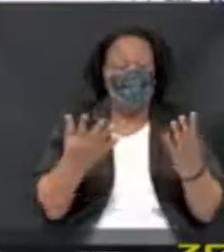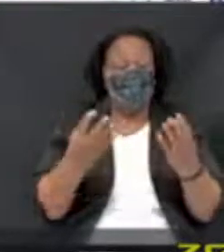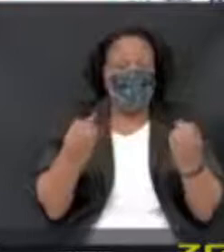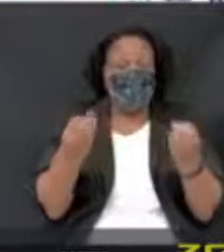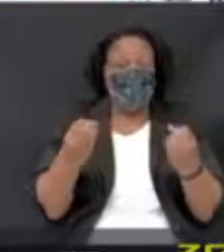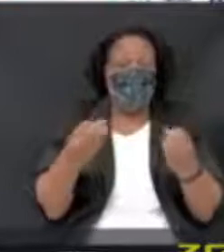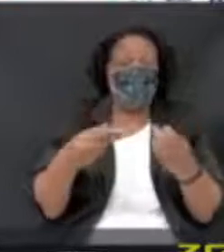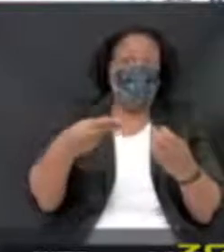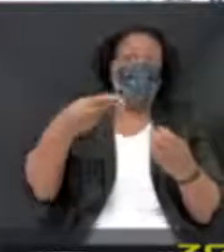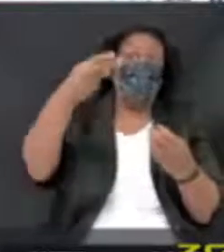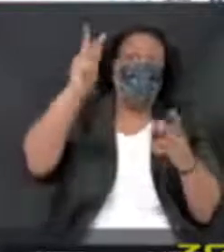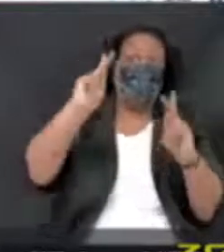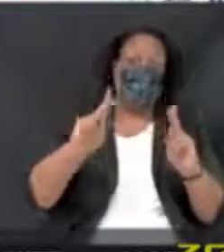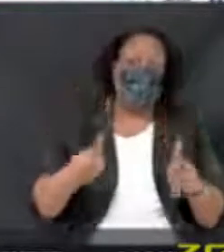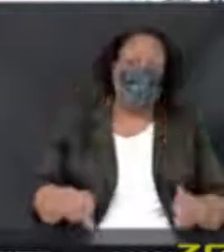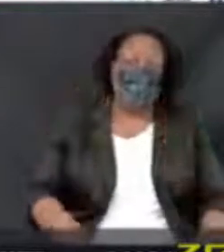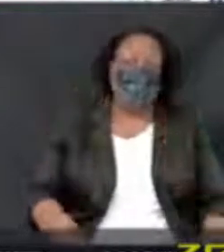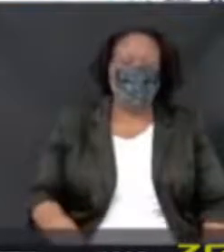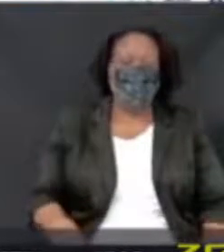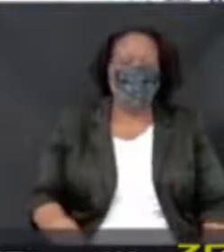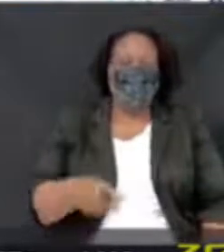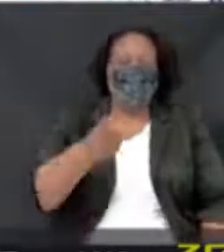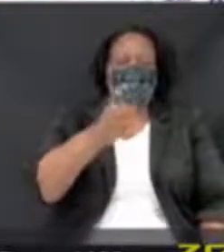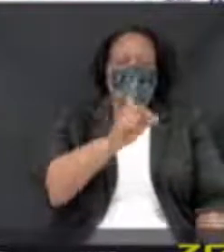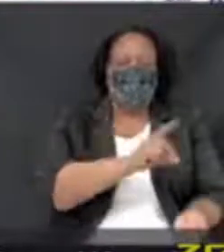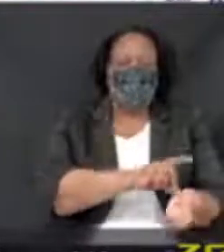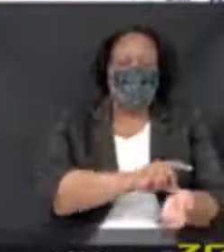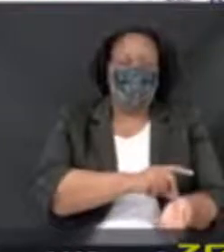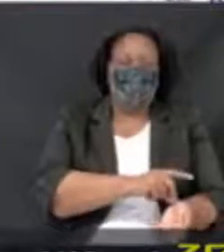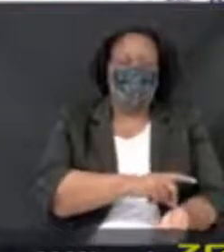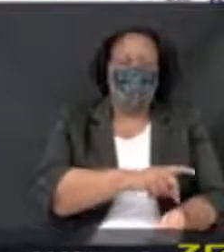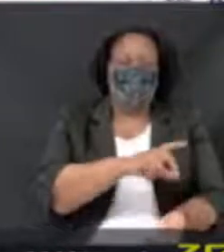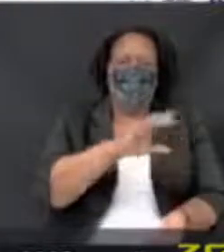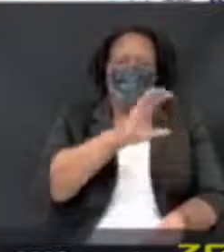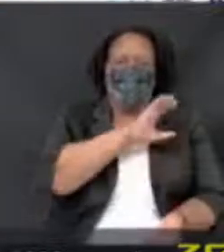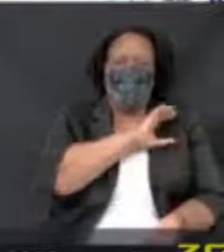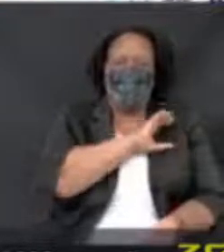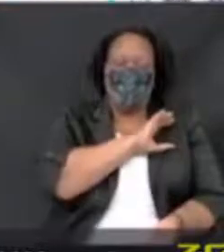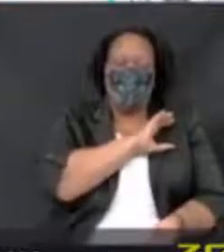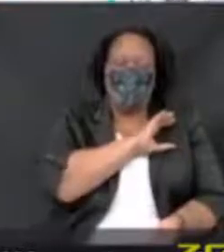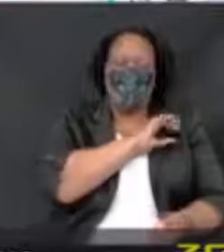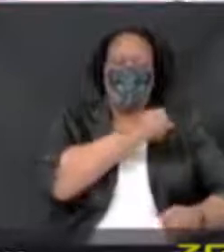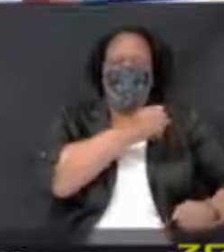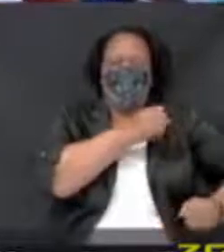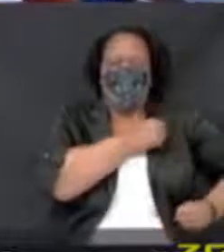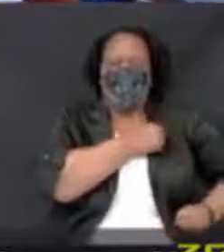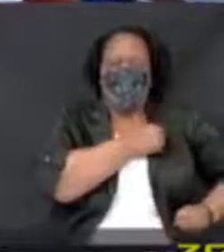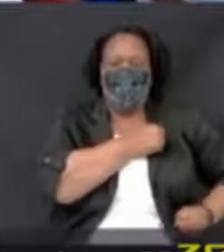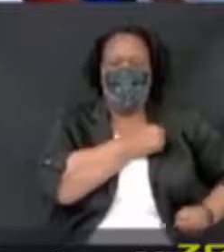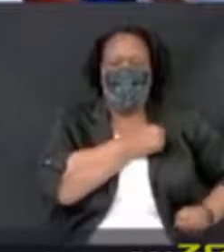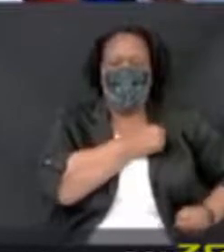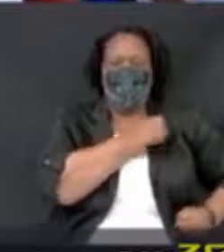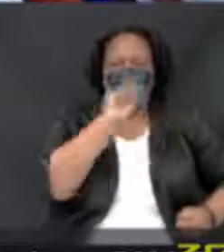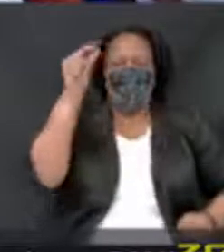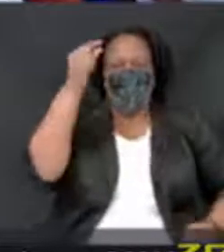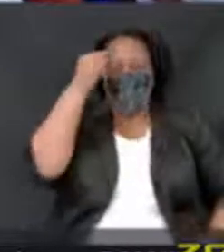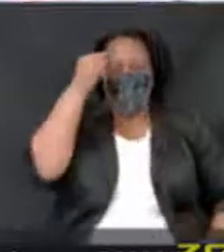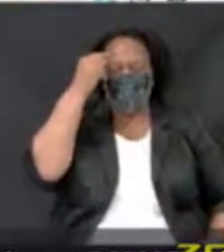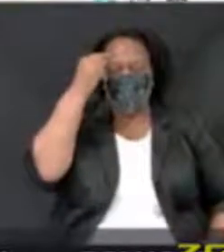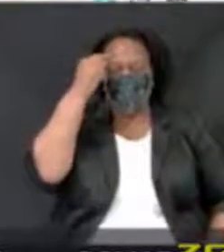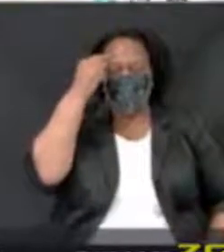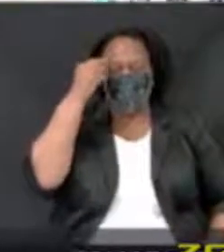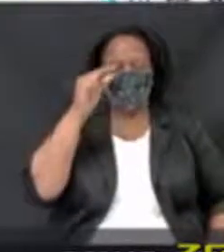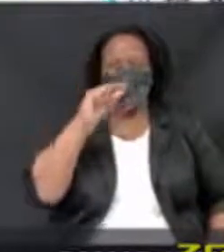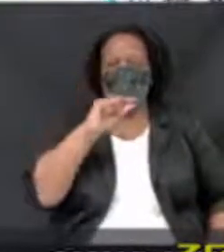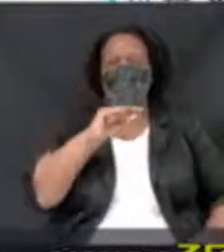Officer, who by nature of their own role and responsibilities in that position have